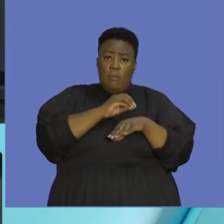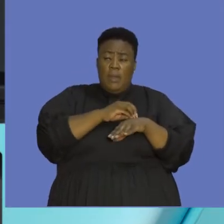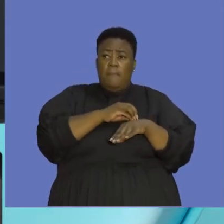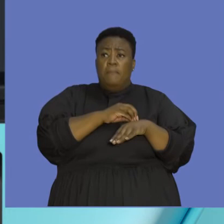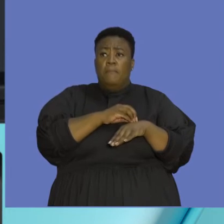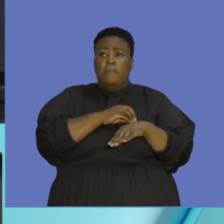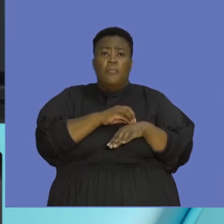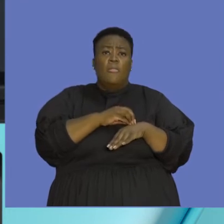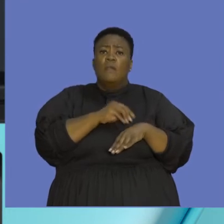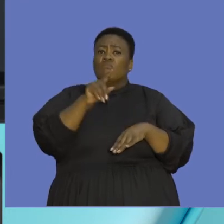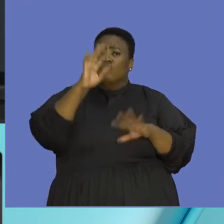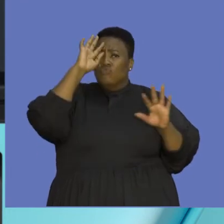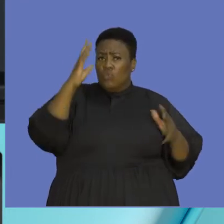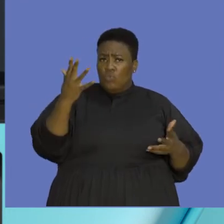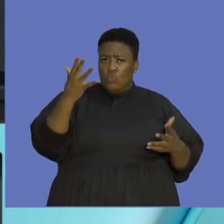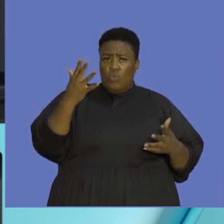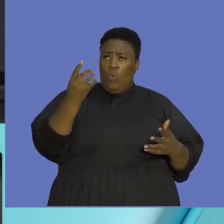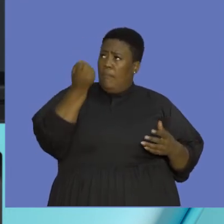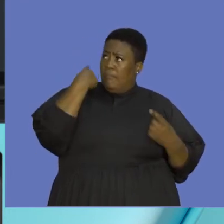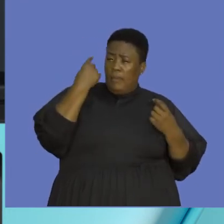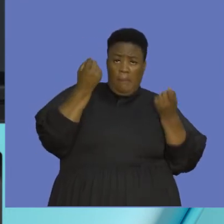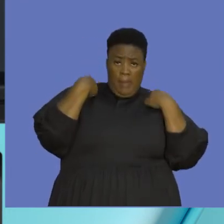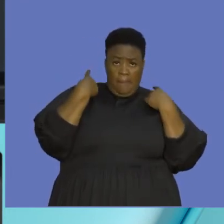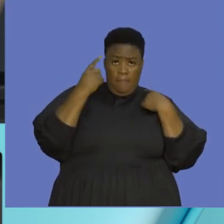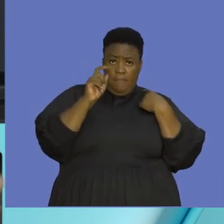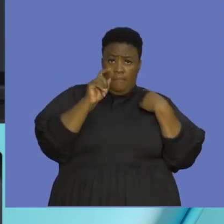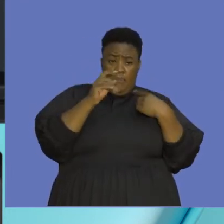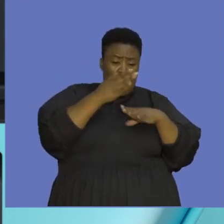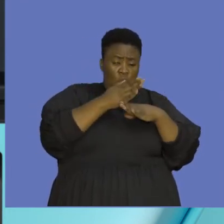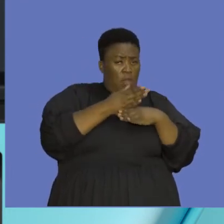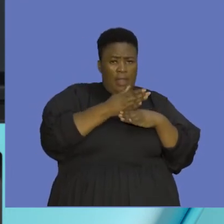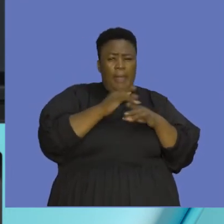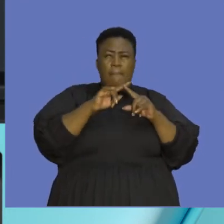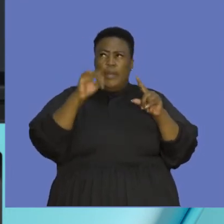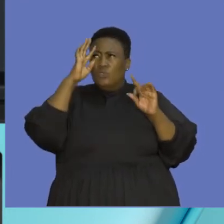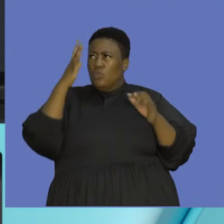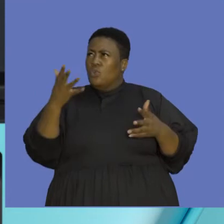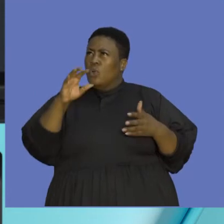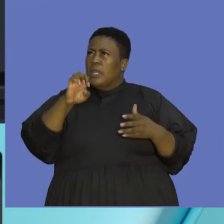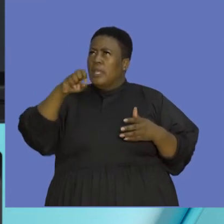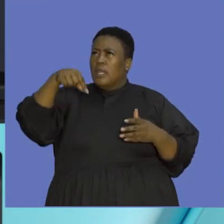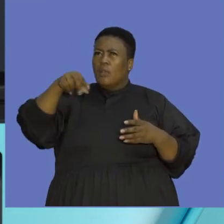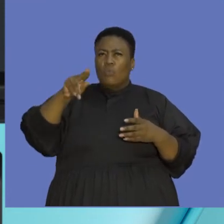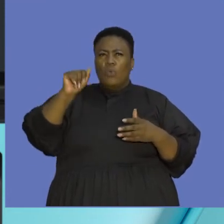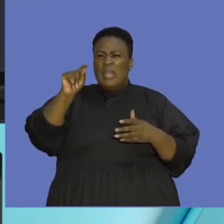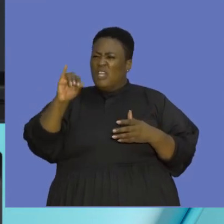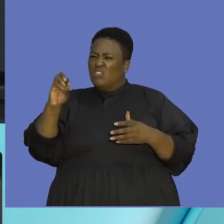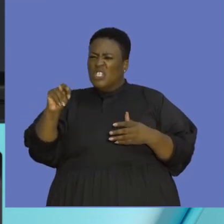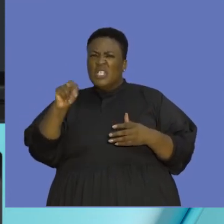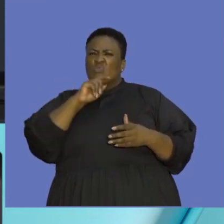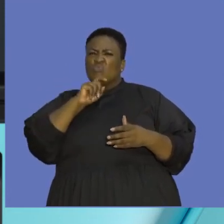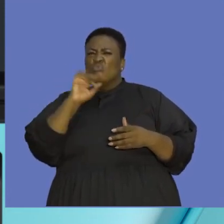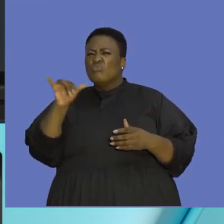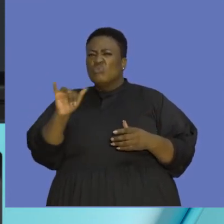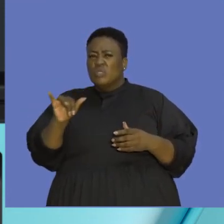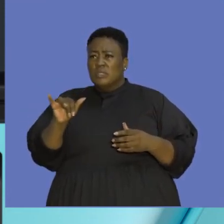isn't that you don't understand the work. The problem is you don't know which equation to use because there's lots of stuff going on in the question. So